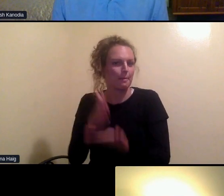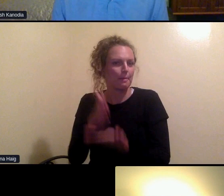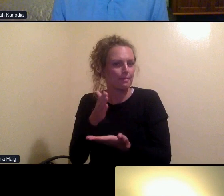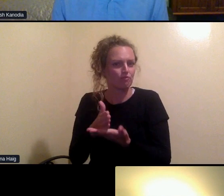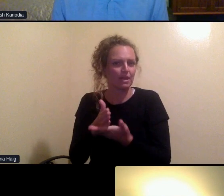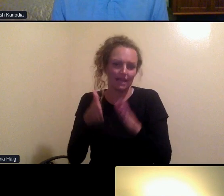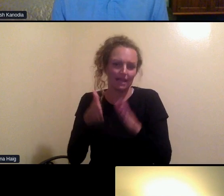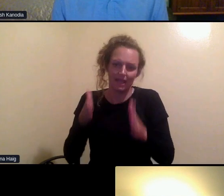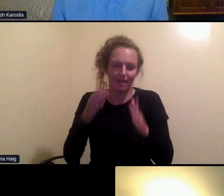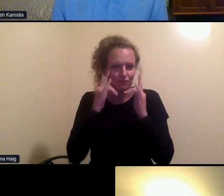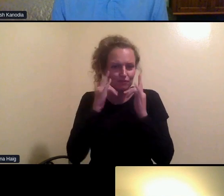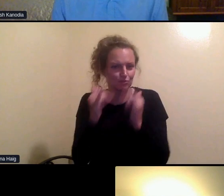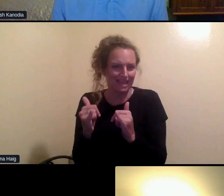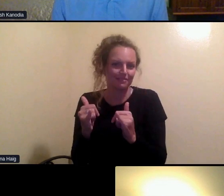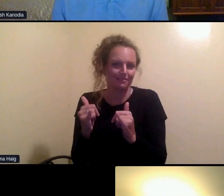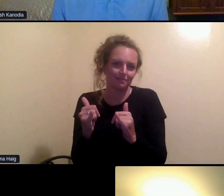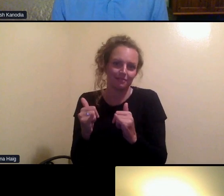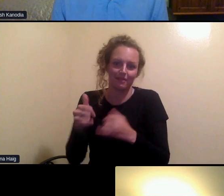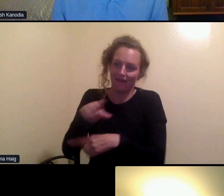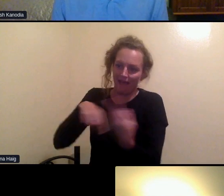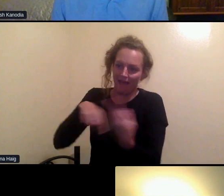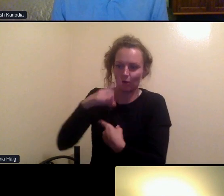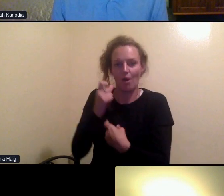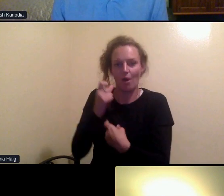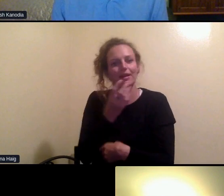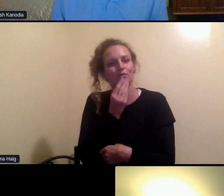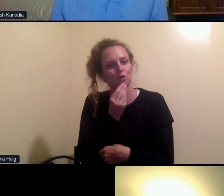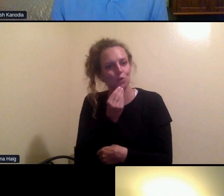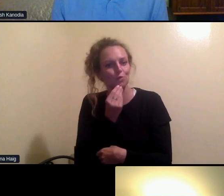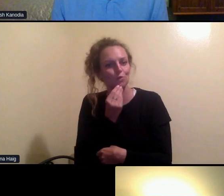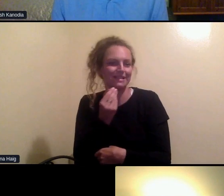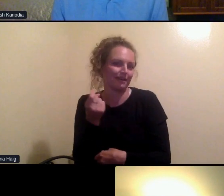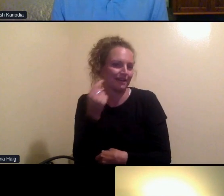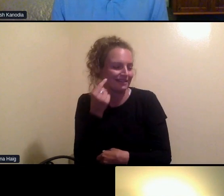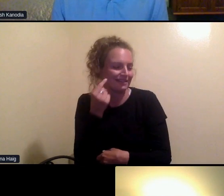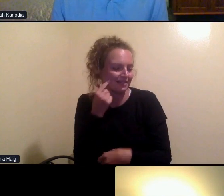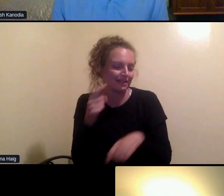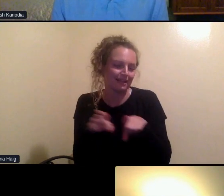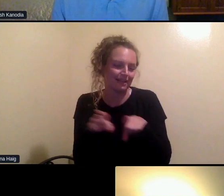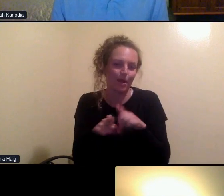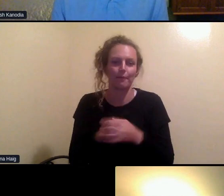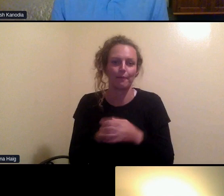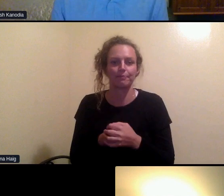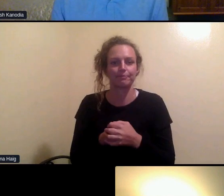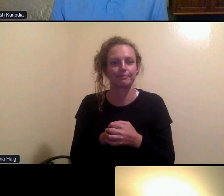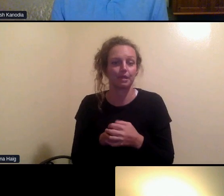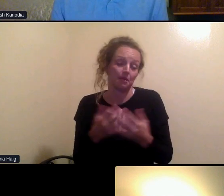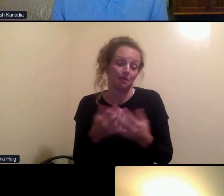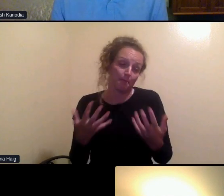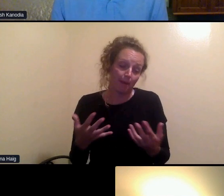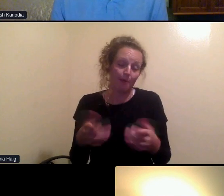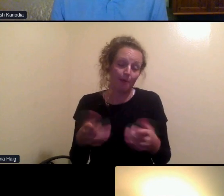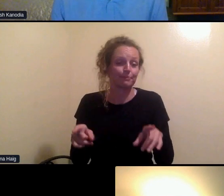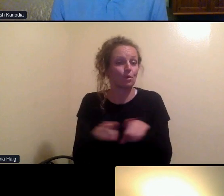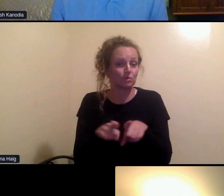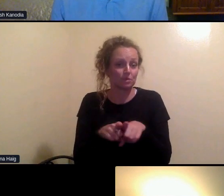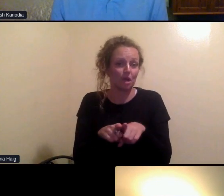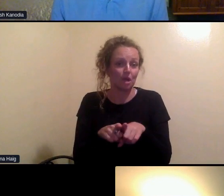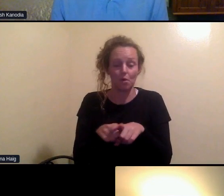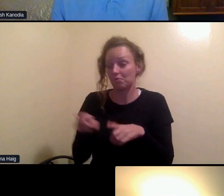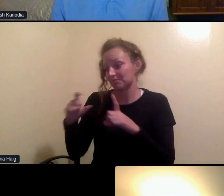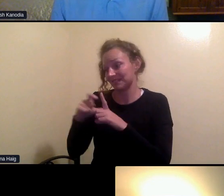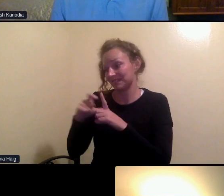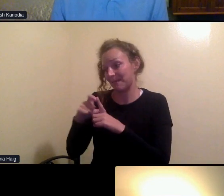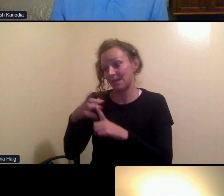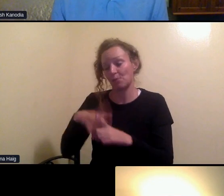point. But I also want to say we should always treat people as we want to be treated ourselves. And that's all Debbie wanted. And that's all we should